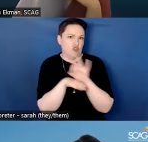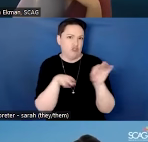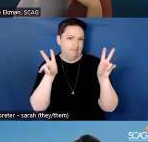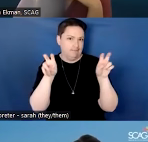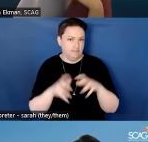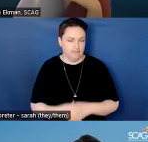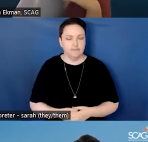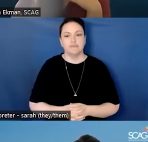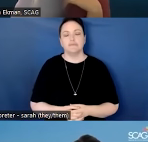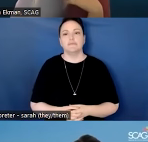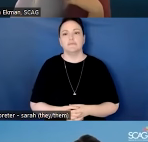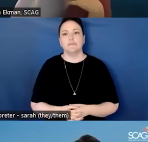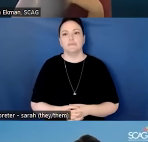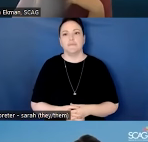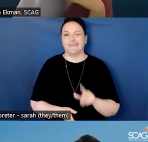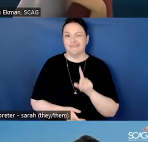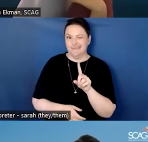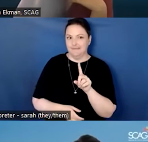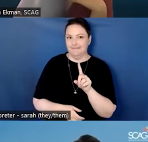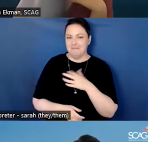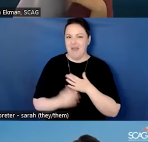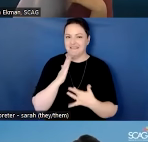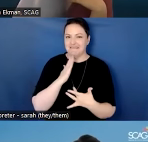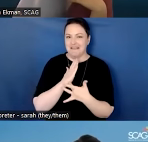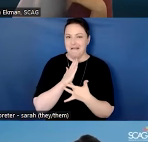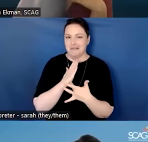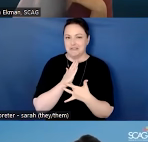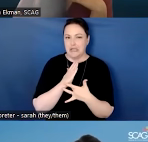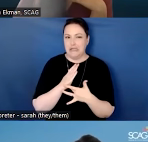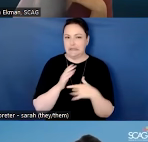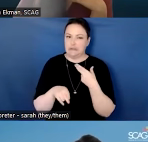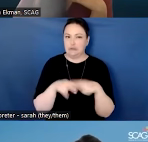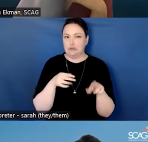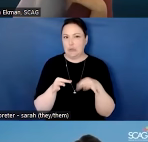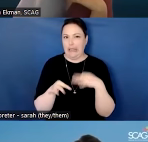I might have a small delay here too, hold on.